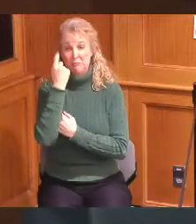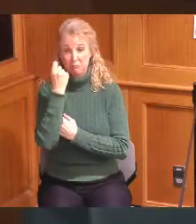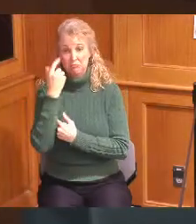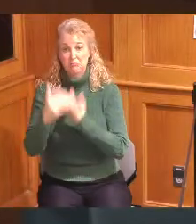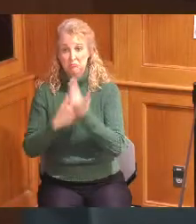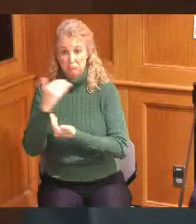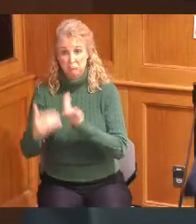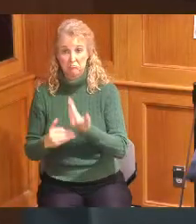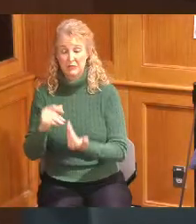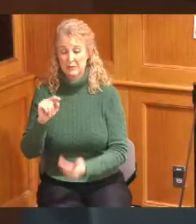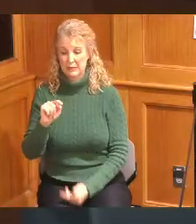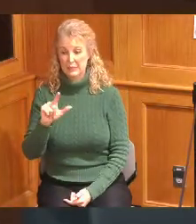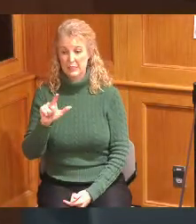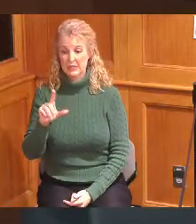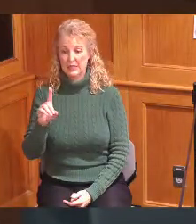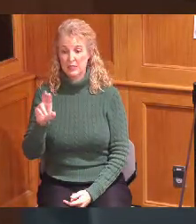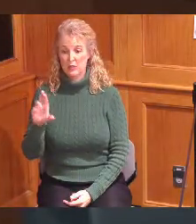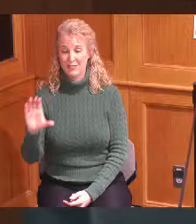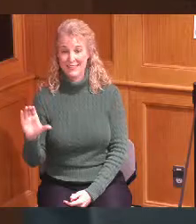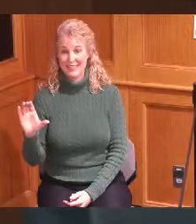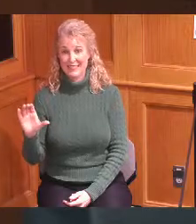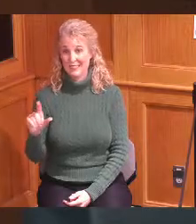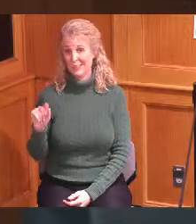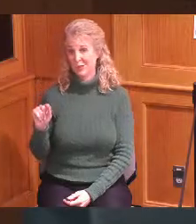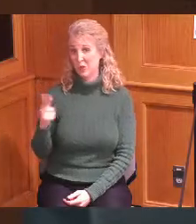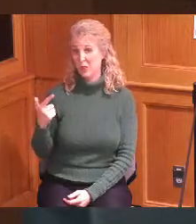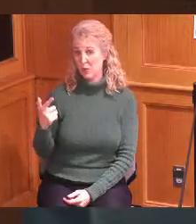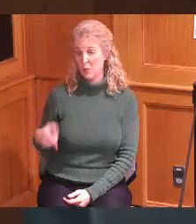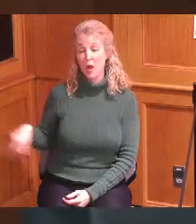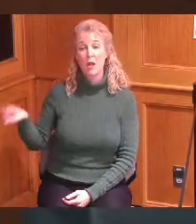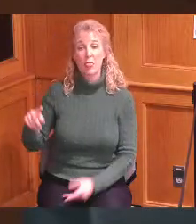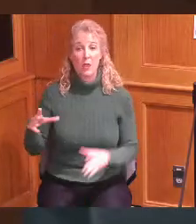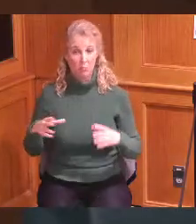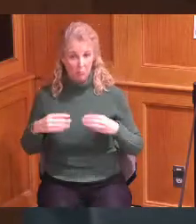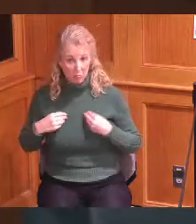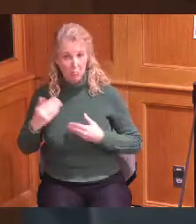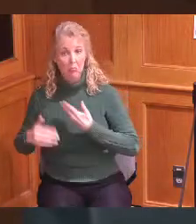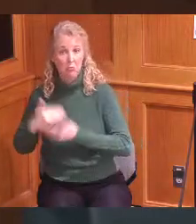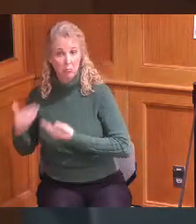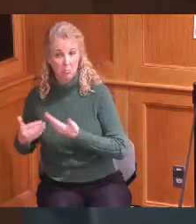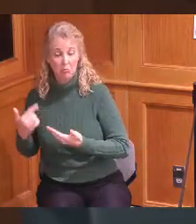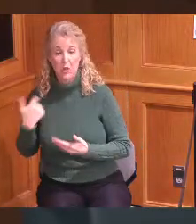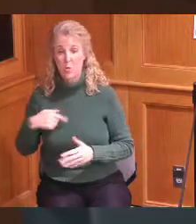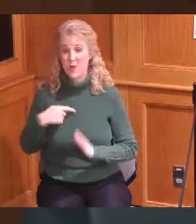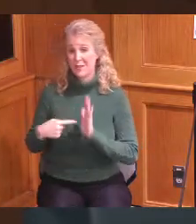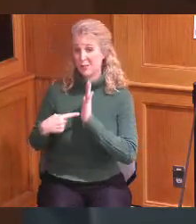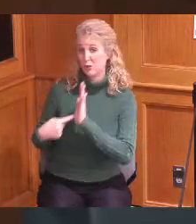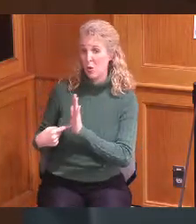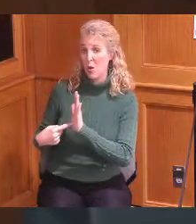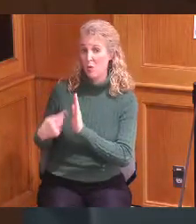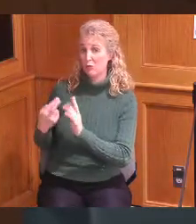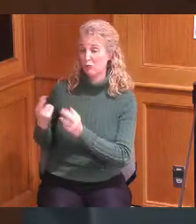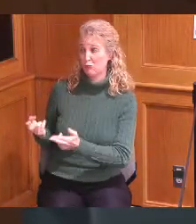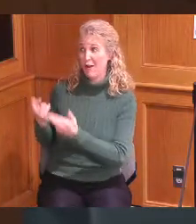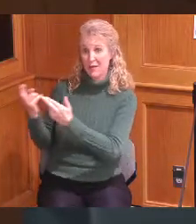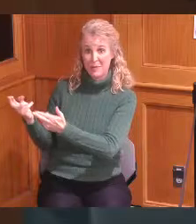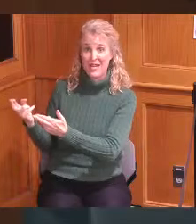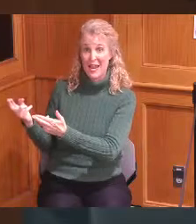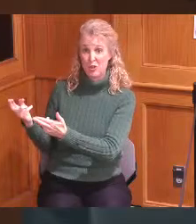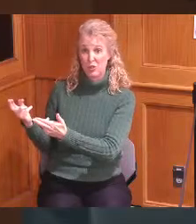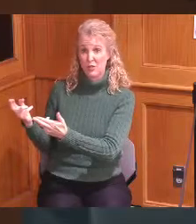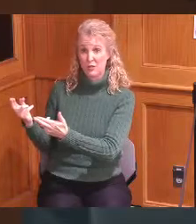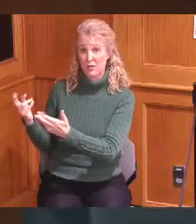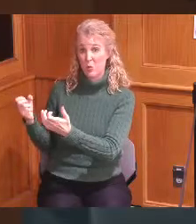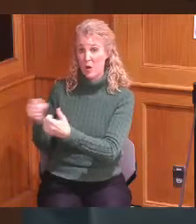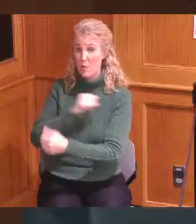TLRC made to your body in 2021, we gave them some strong recommendations. Get that